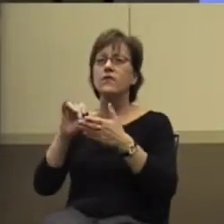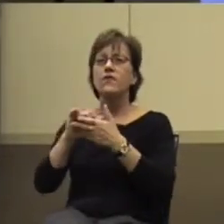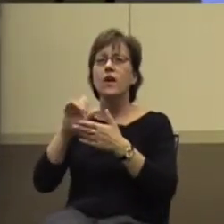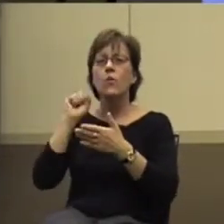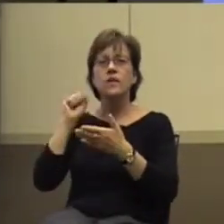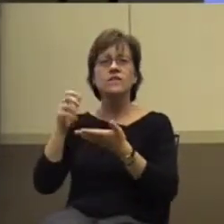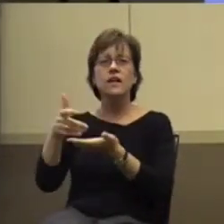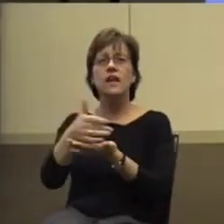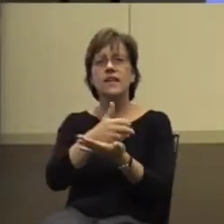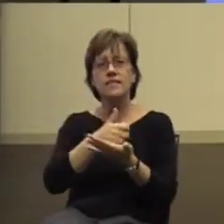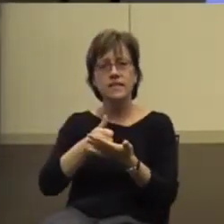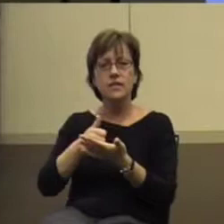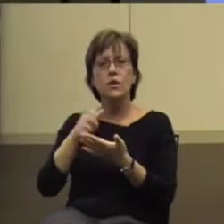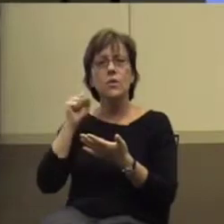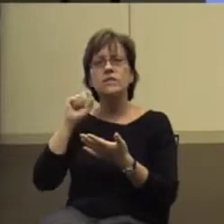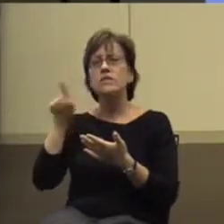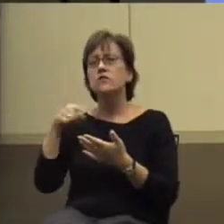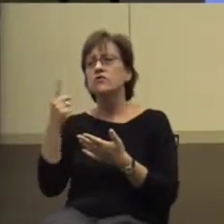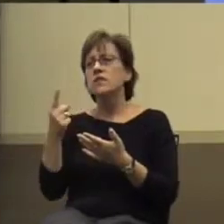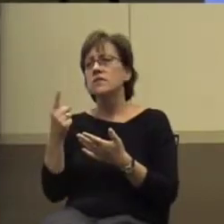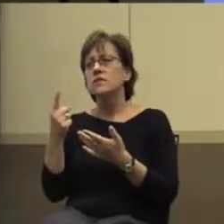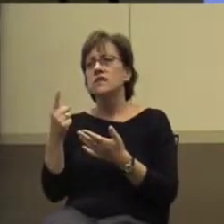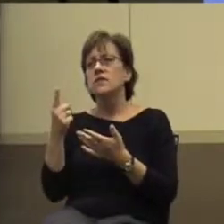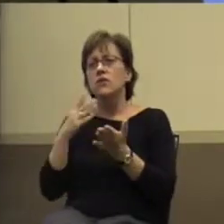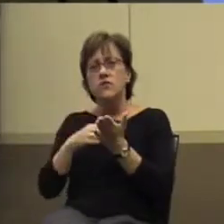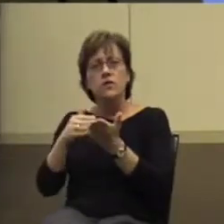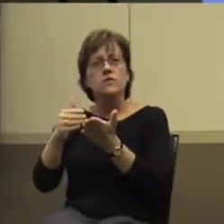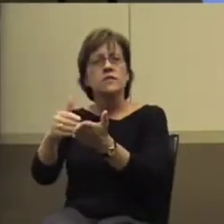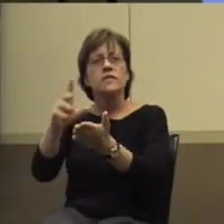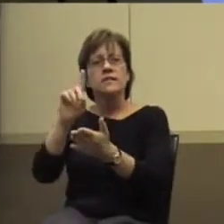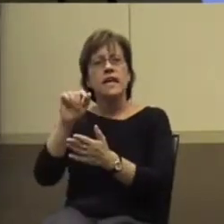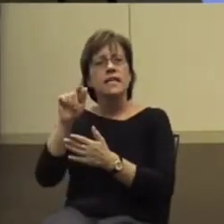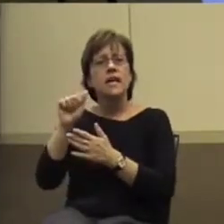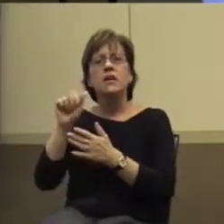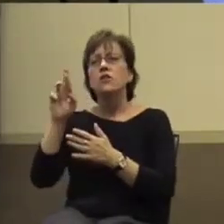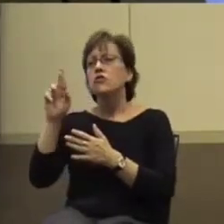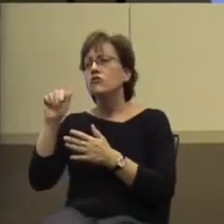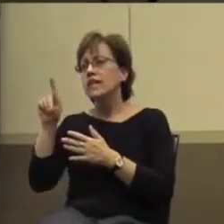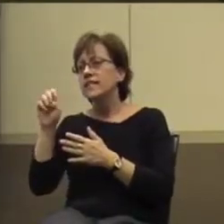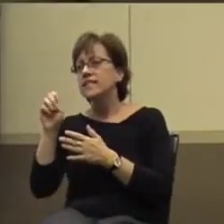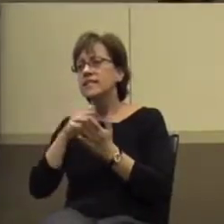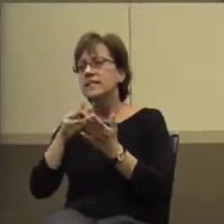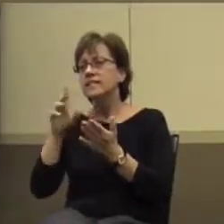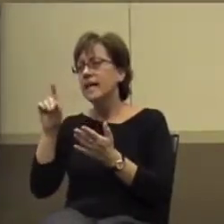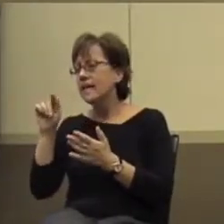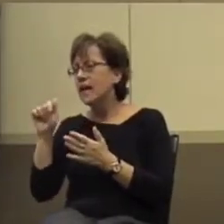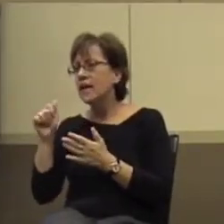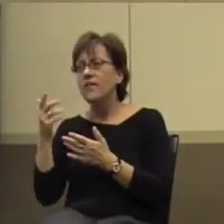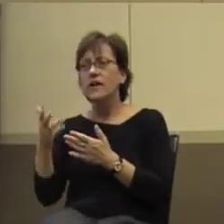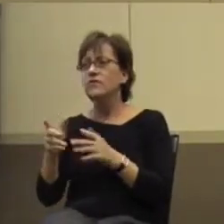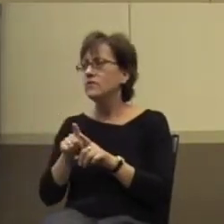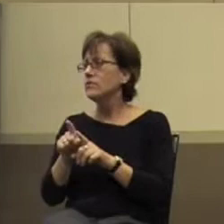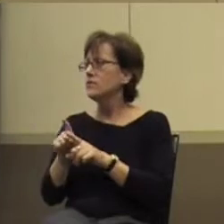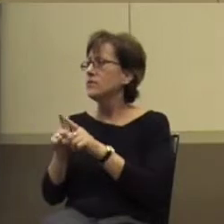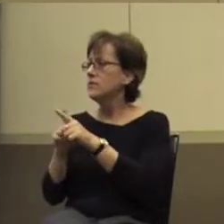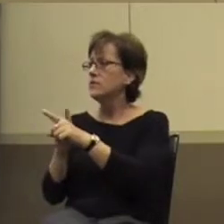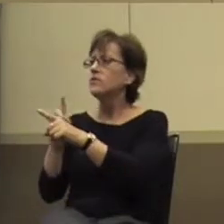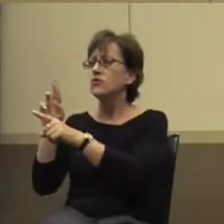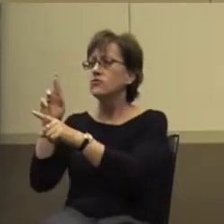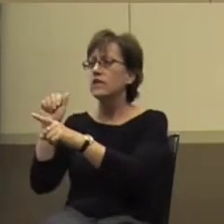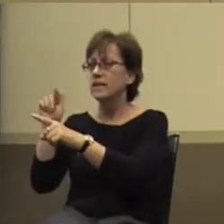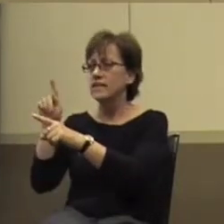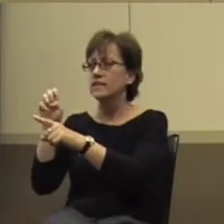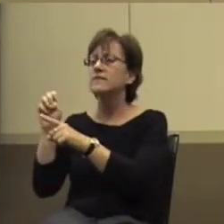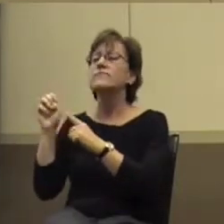behavior that was collected? Was it just frequency data, or was there rate data there too? There was